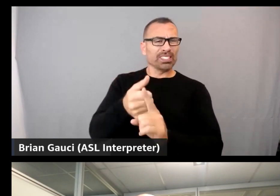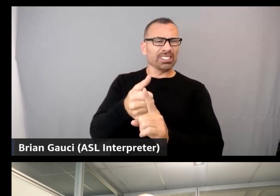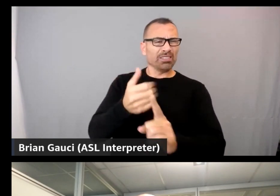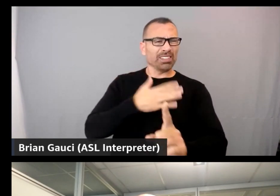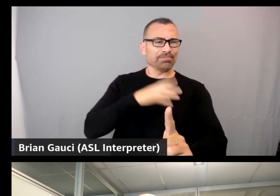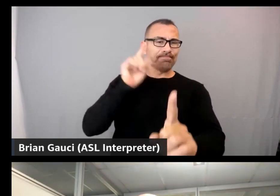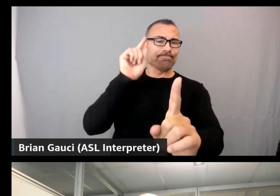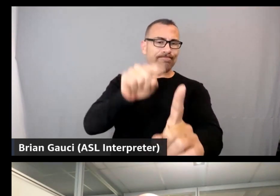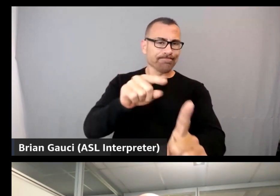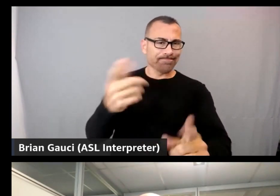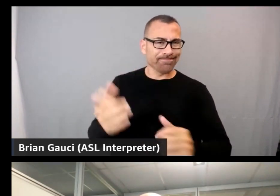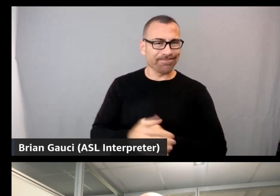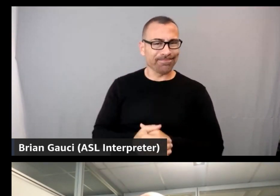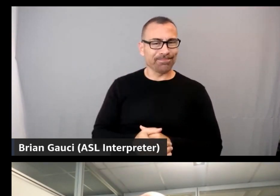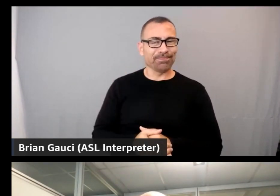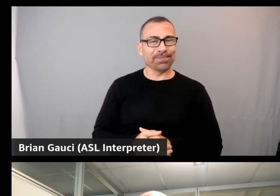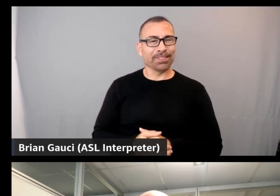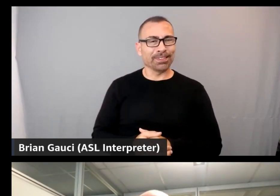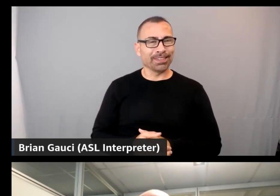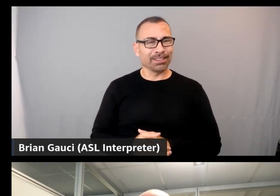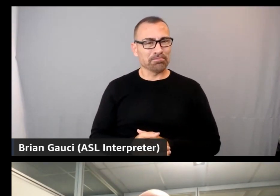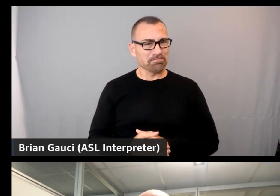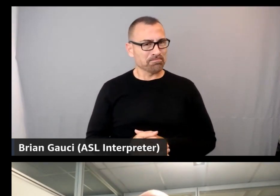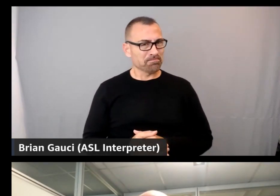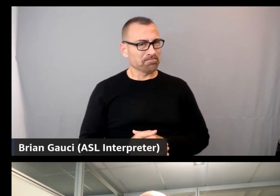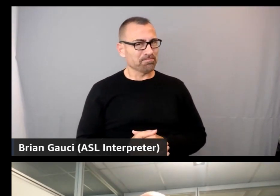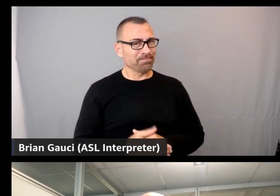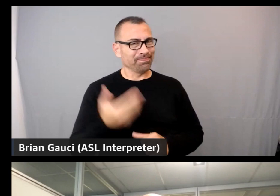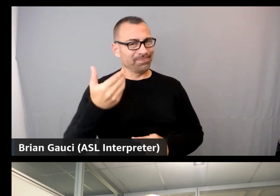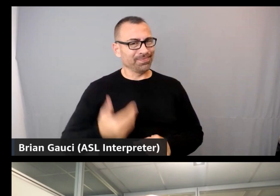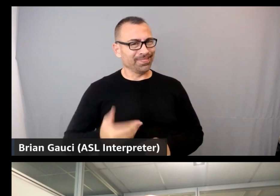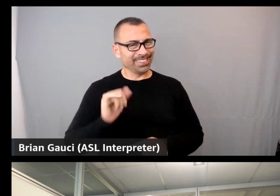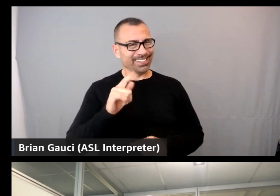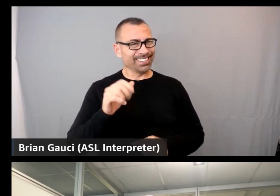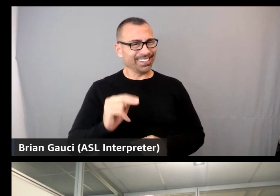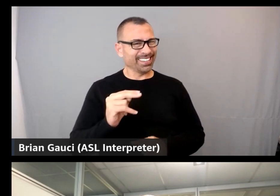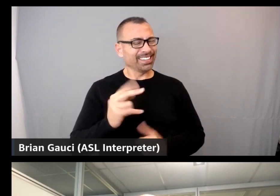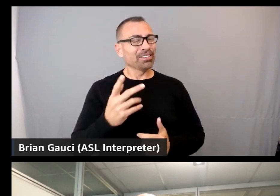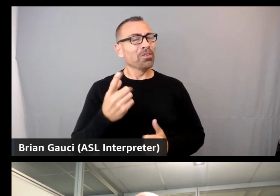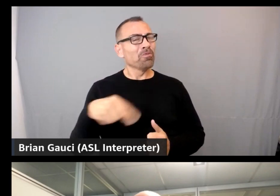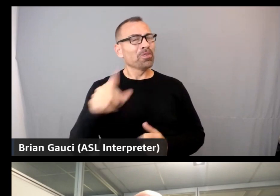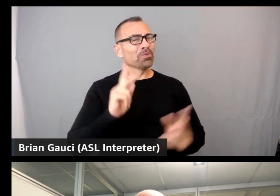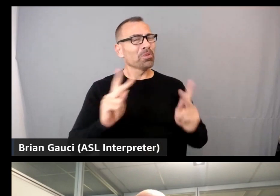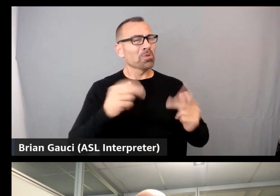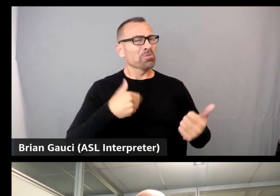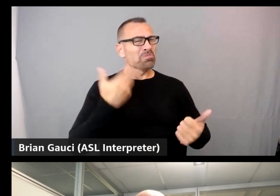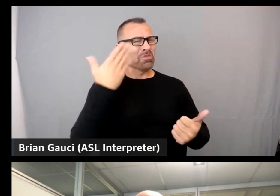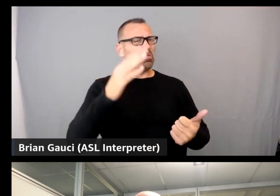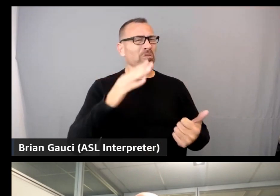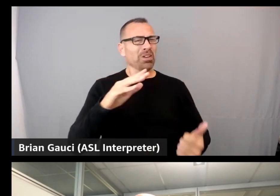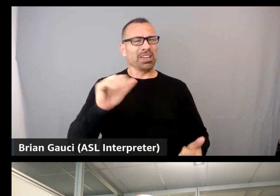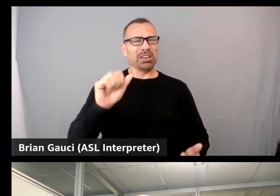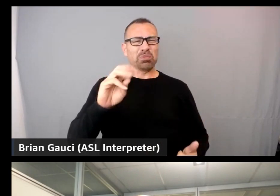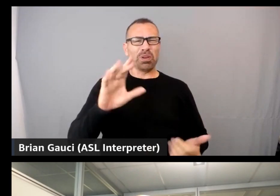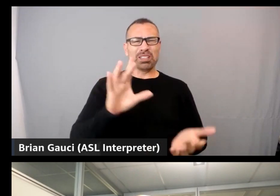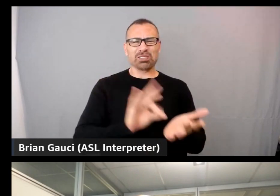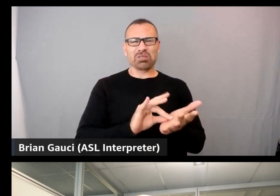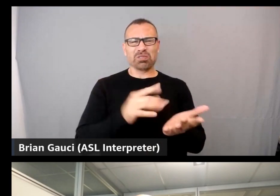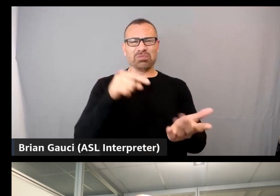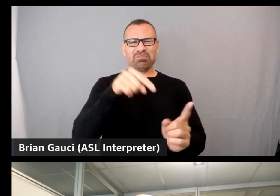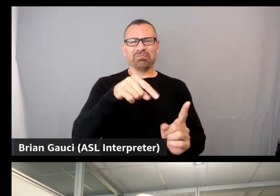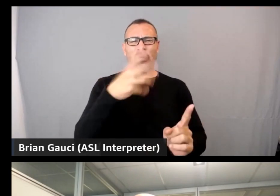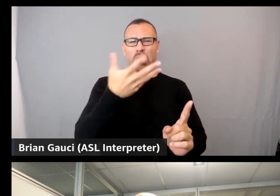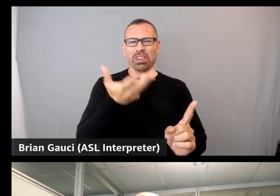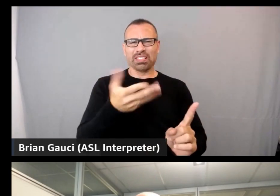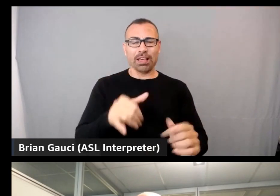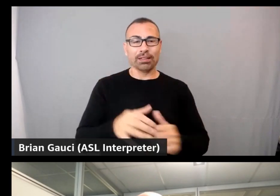Lovely. Yeah. And then for those who aren't familiar with AWS Glue, how would you describe it to someone? Yeah, no problem. It's a